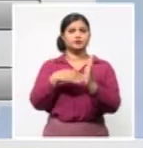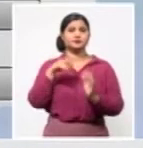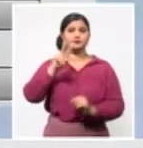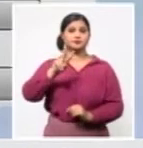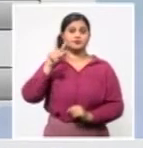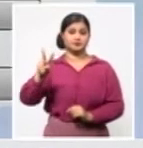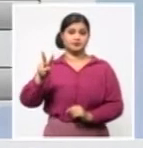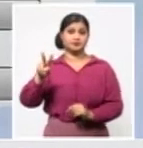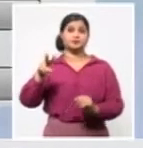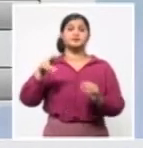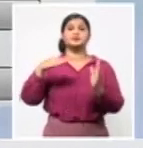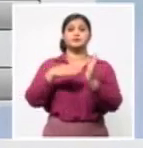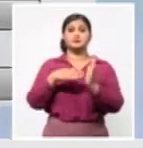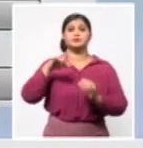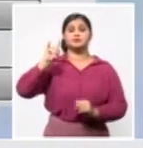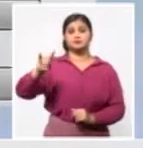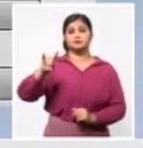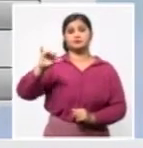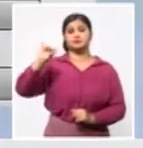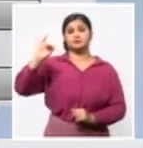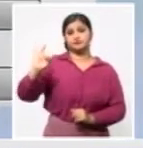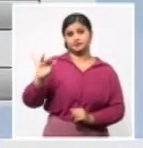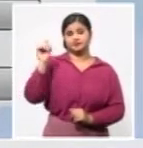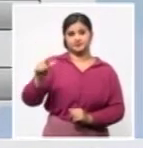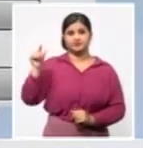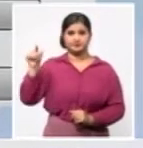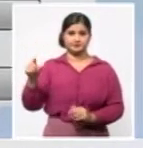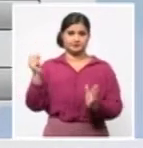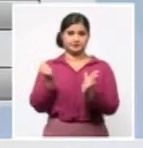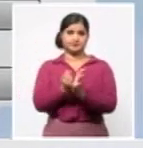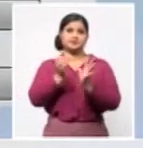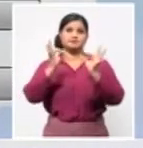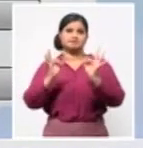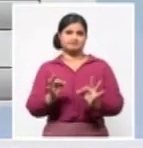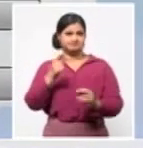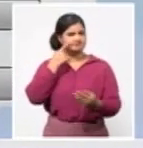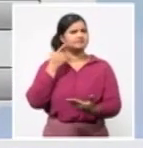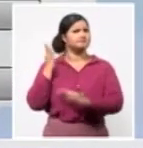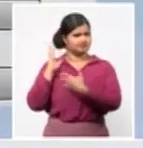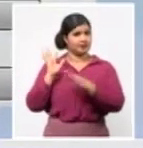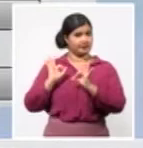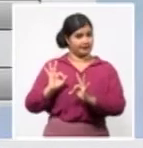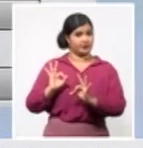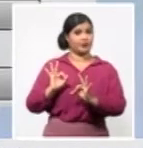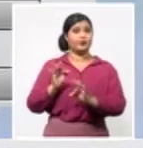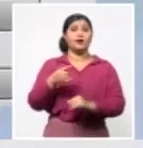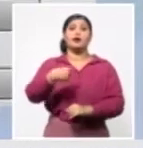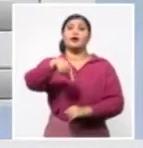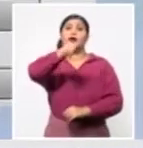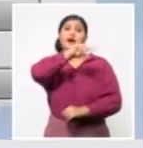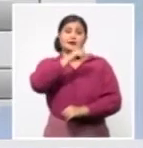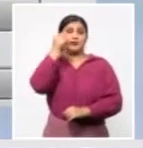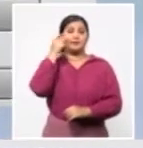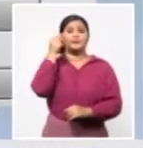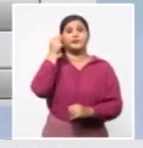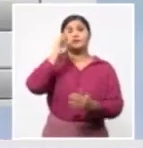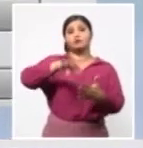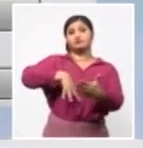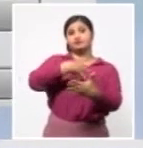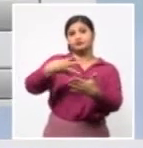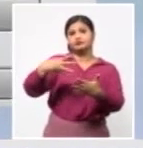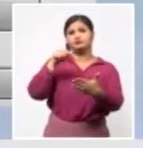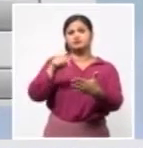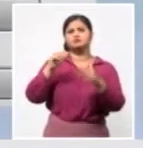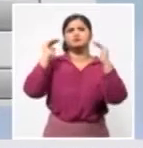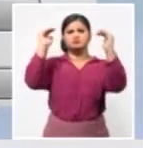4,926 people died yesterday as a result of the virus, for a mortality rate of 4.45%. There are